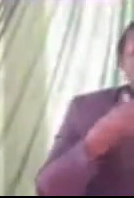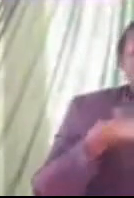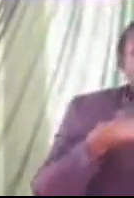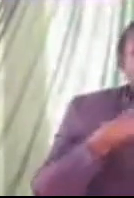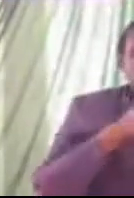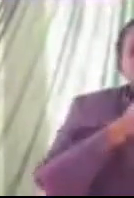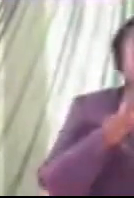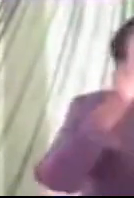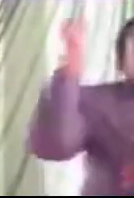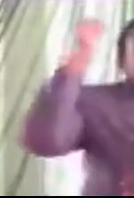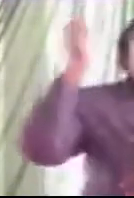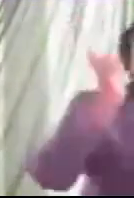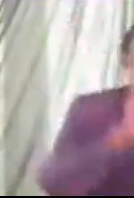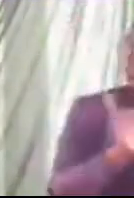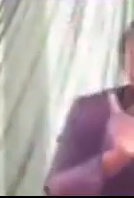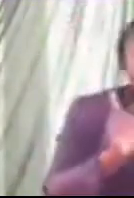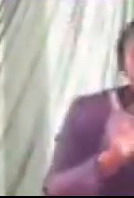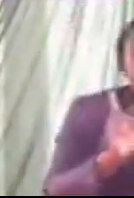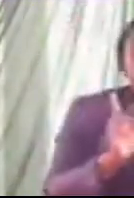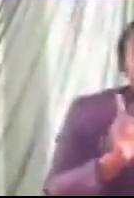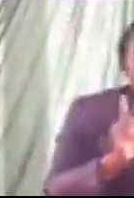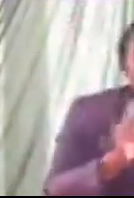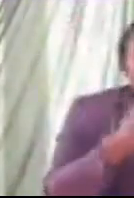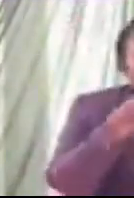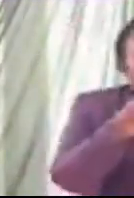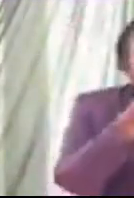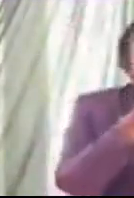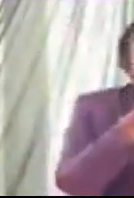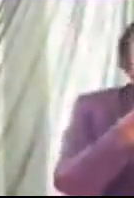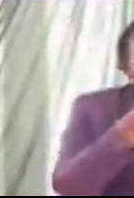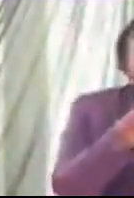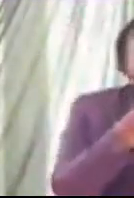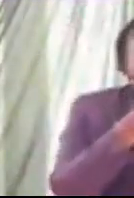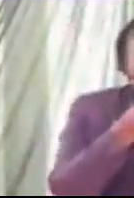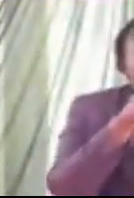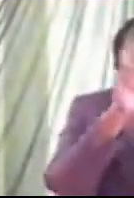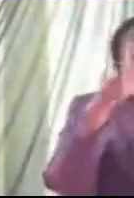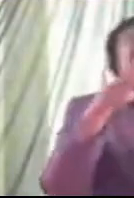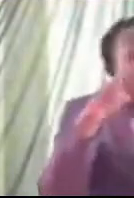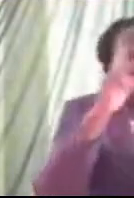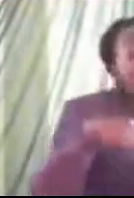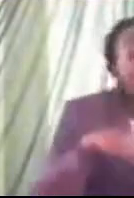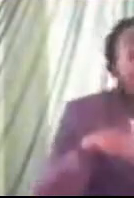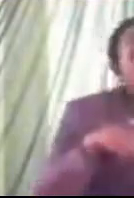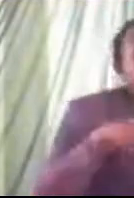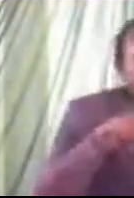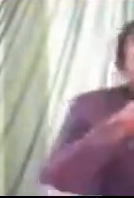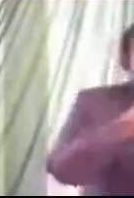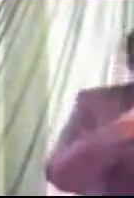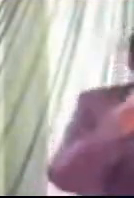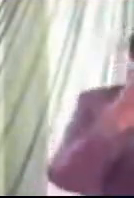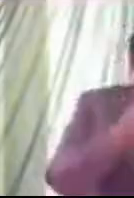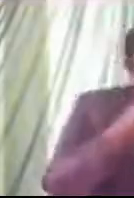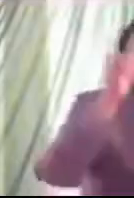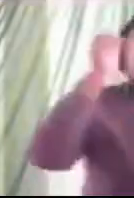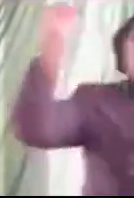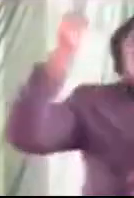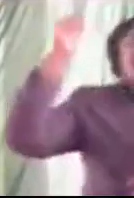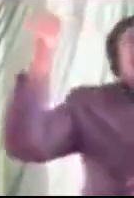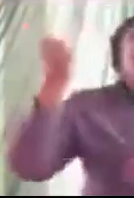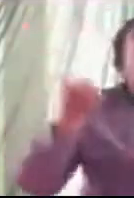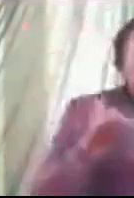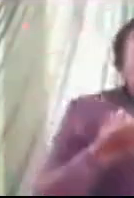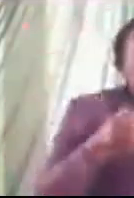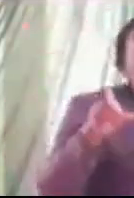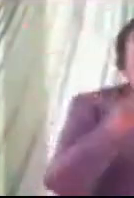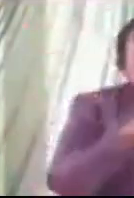It wasn't rioting. Yes. Certainly. So what were you accused of? Of taking part in a demonstration. Taking part in the demonstration, and this demonstration was in relation